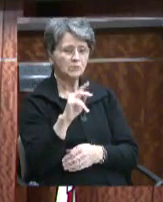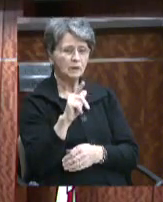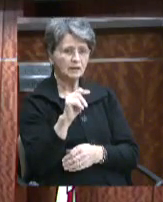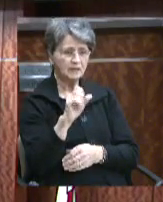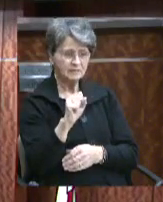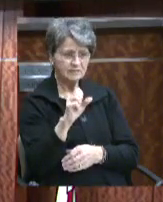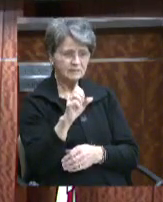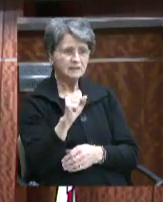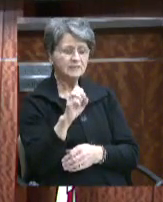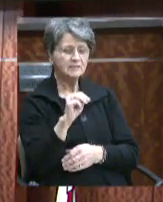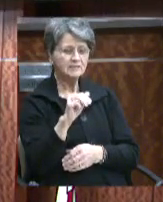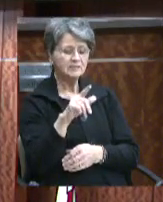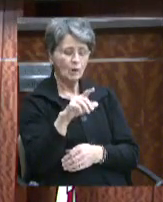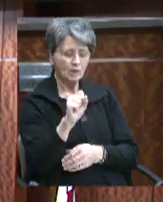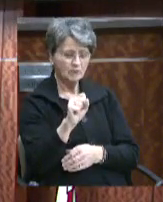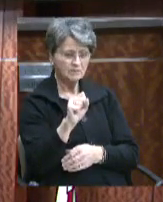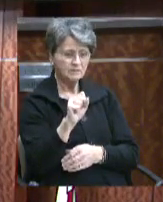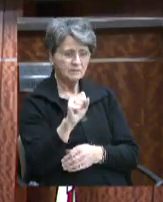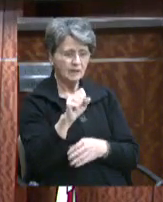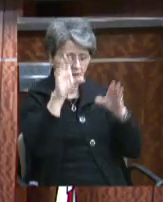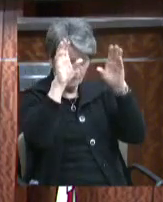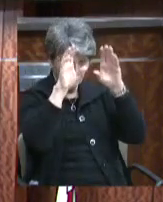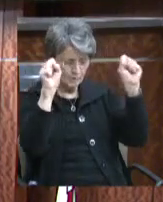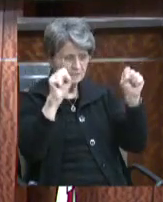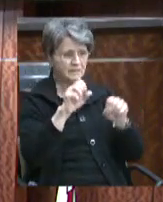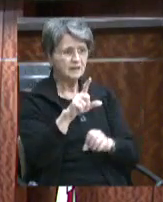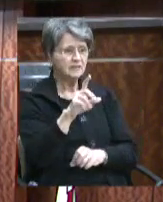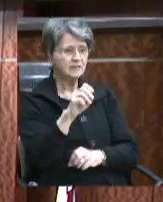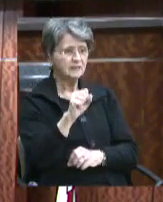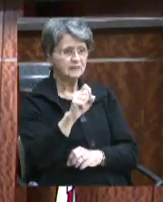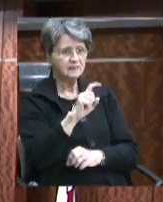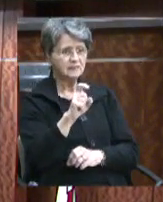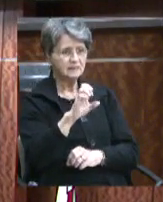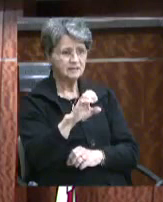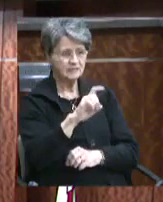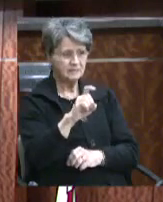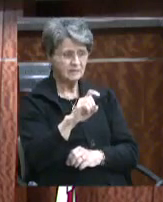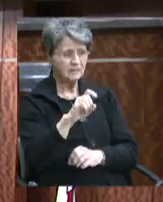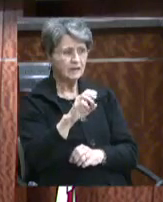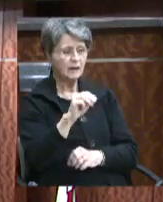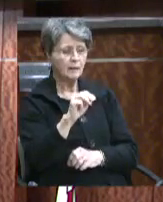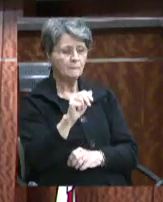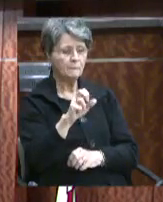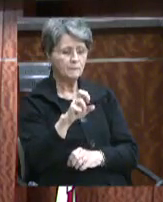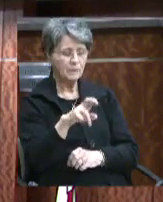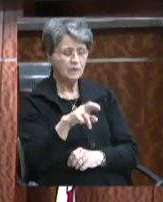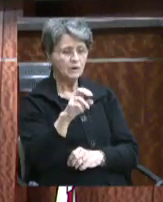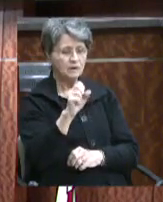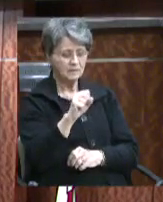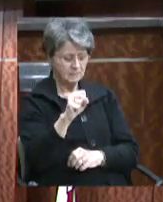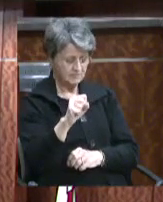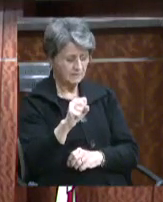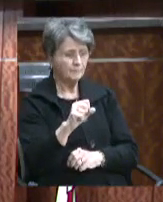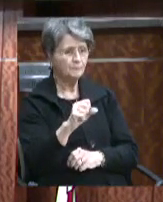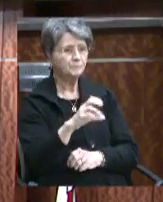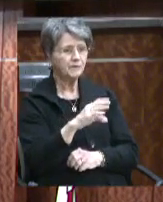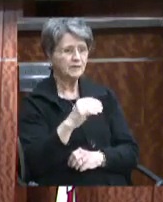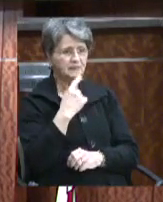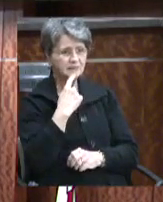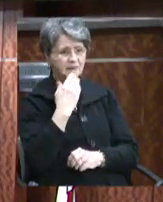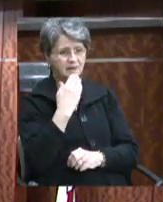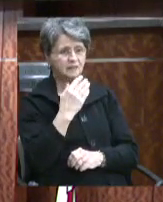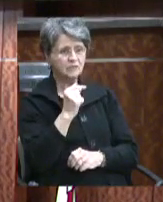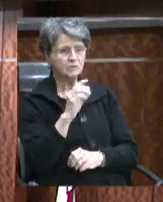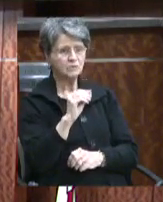Mr. Smalls? I vote yes. President Les? Yes. Mayor Mel? And I thank the court reporter for being with